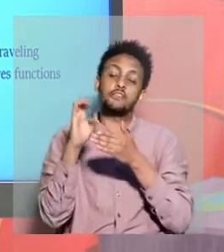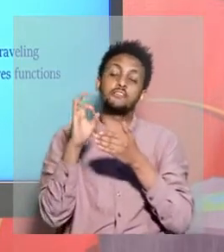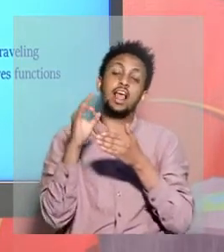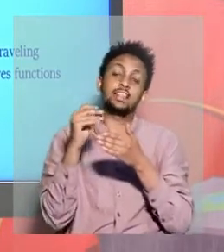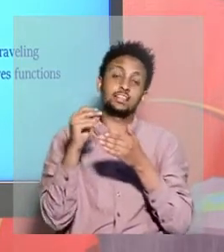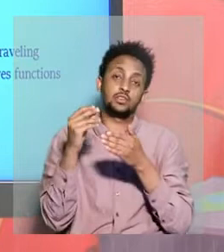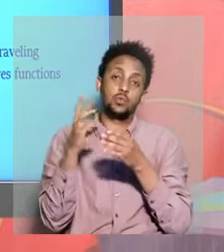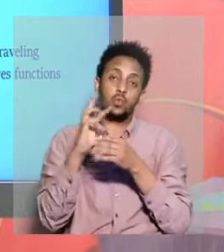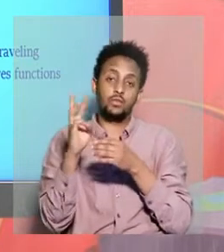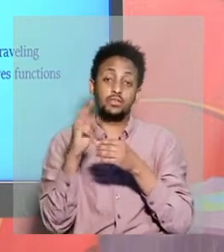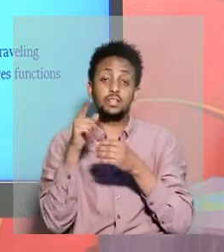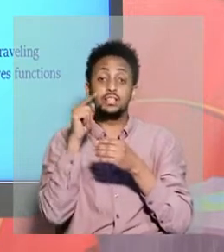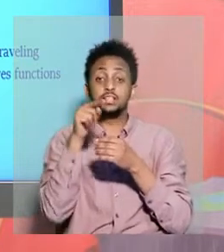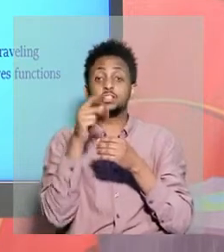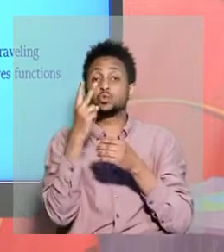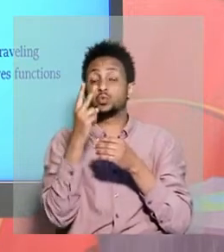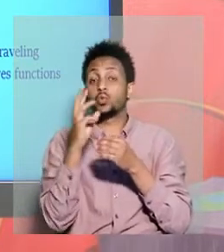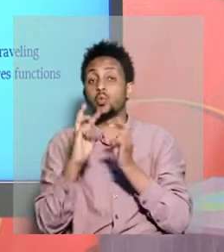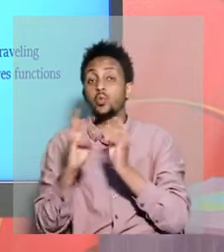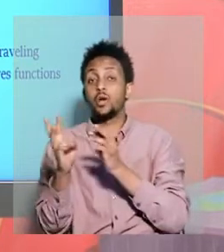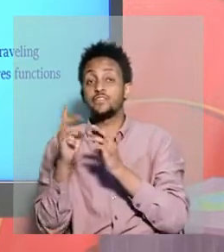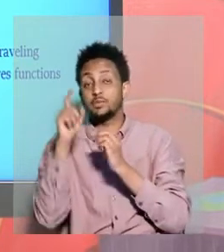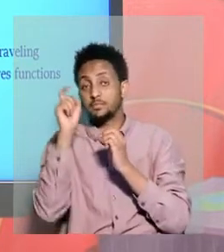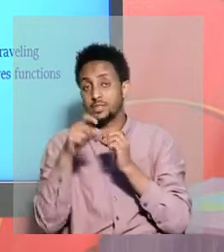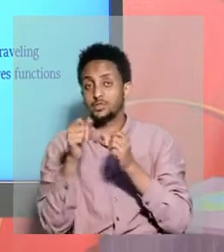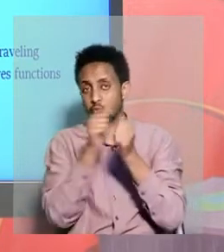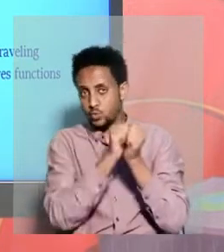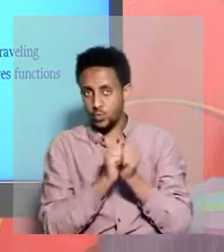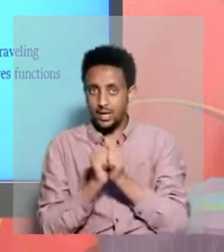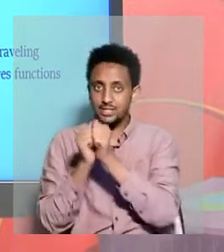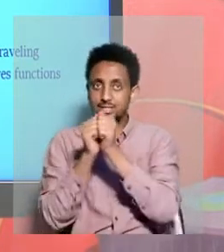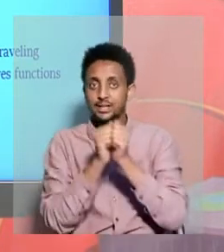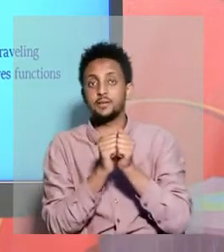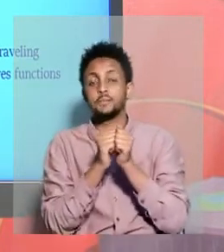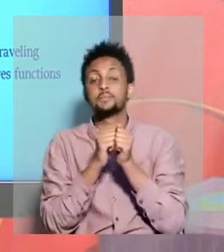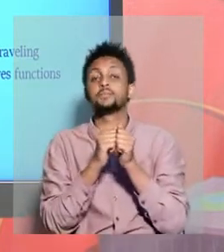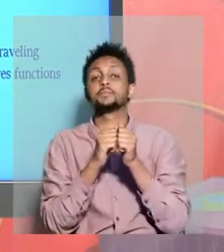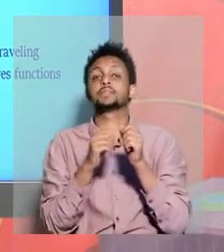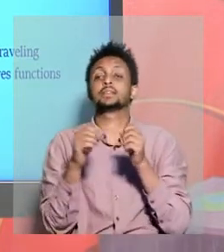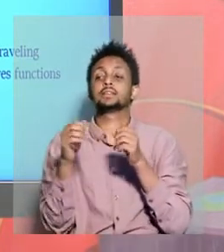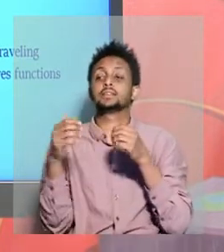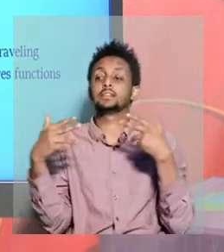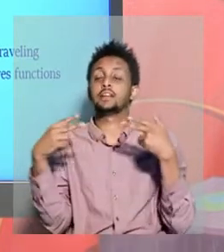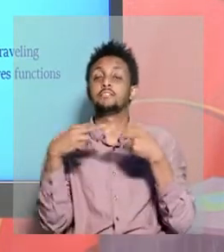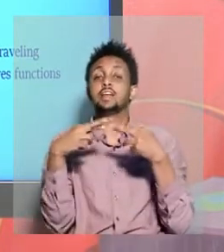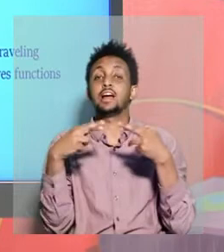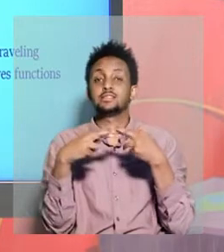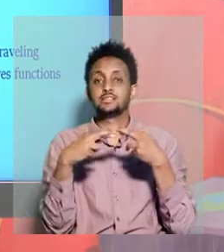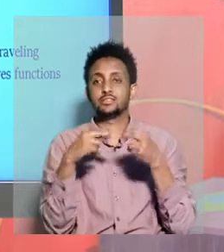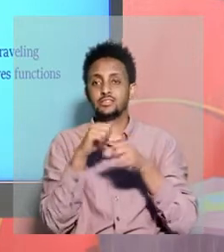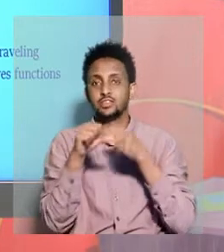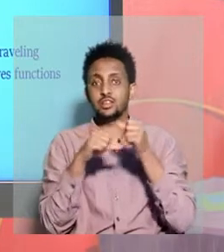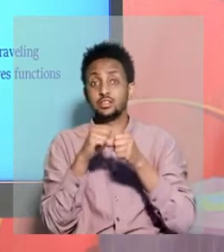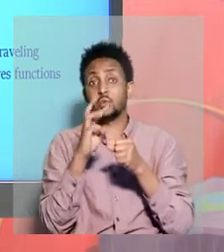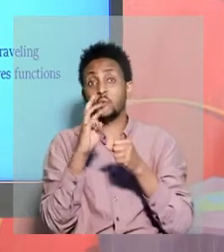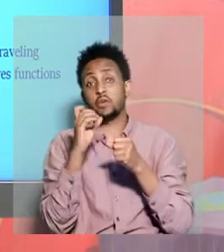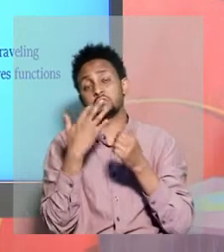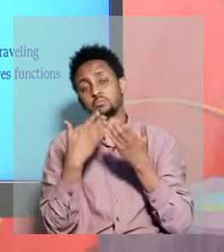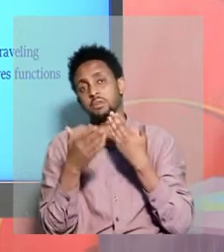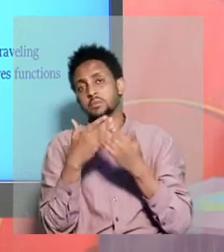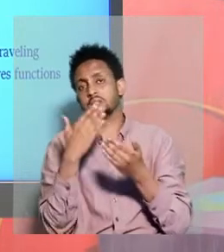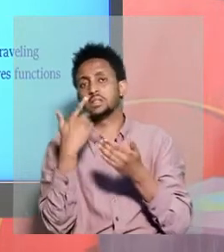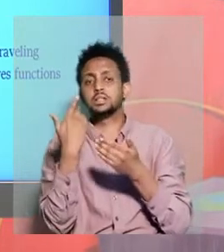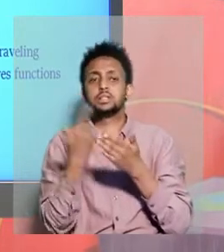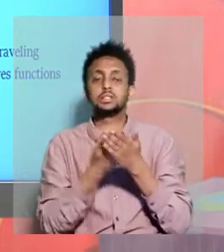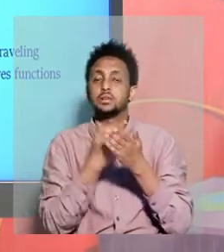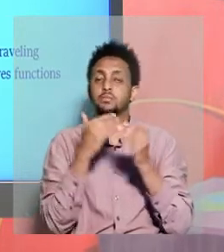wave. So as these two waves merge together, they will form an interference pattern. So waves might be